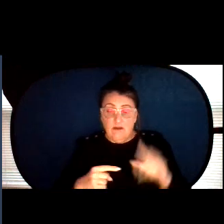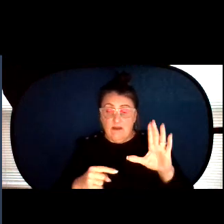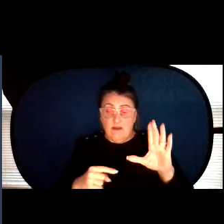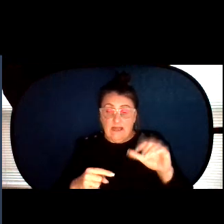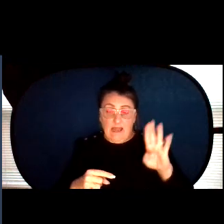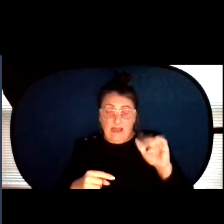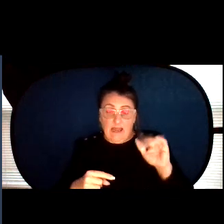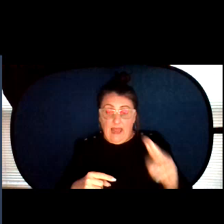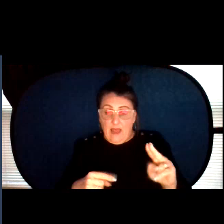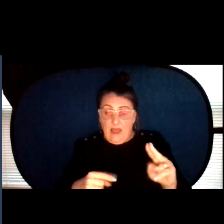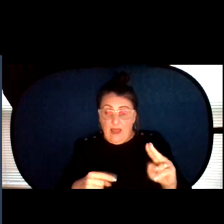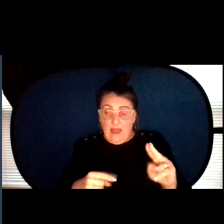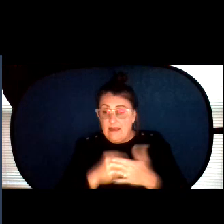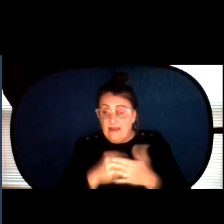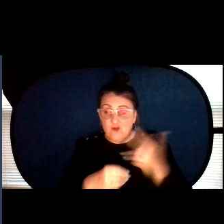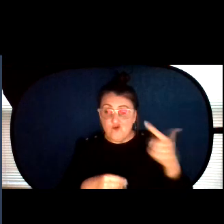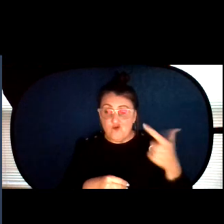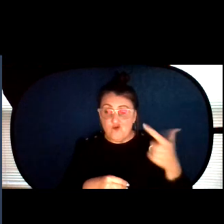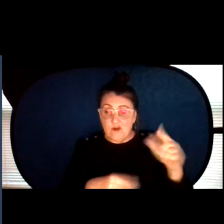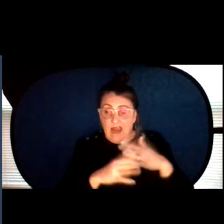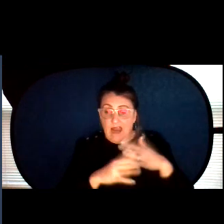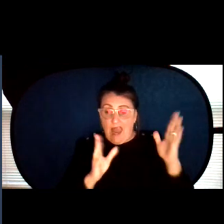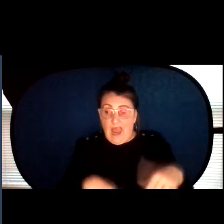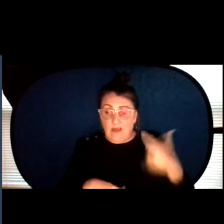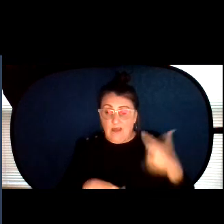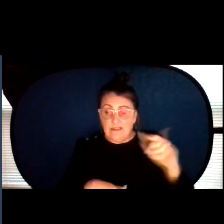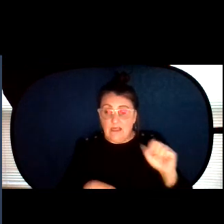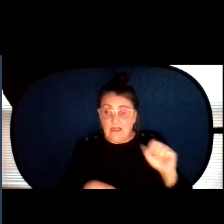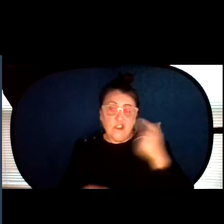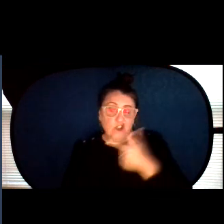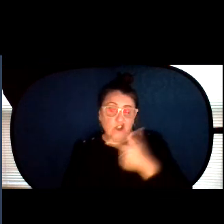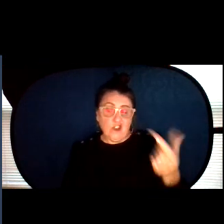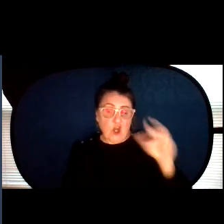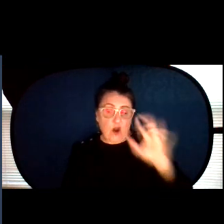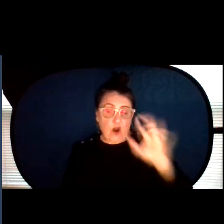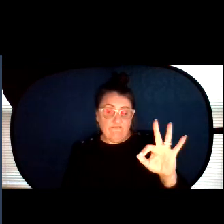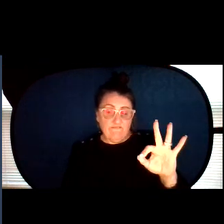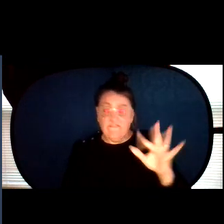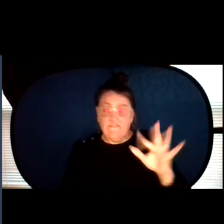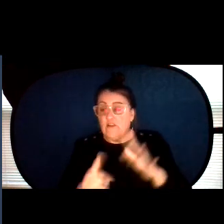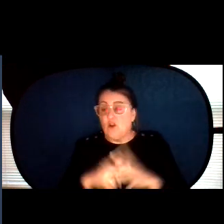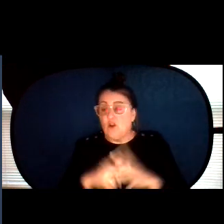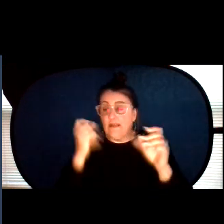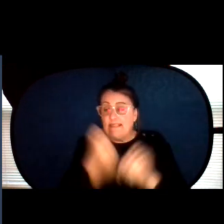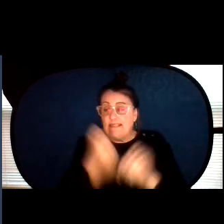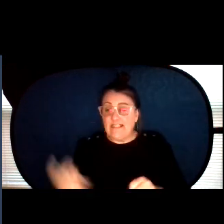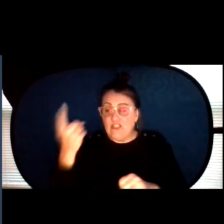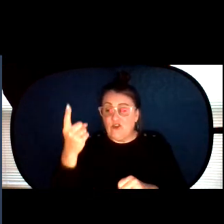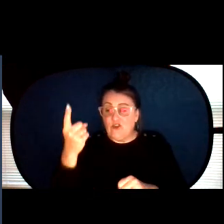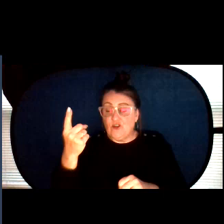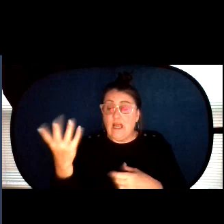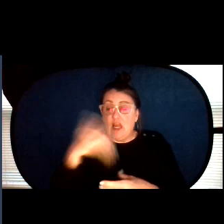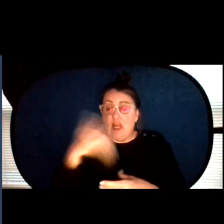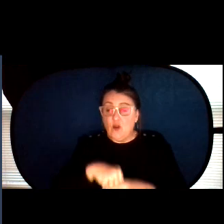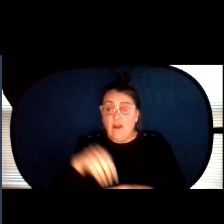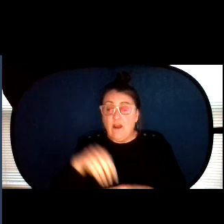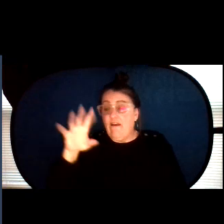the Greenhouse Gas Reduction Fund, or GGRF, starting next year. This will include $400